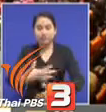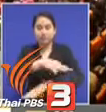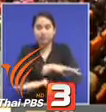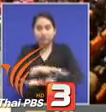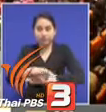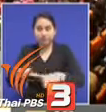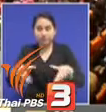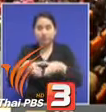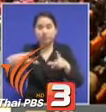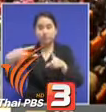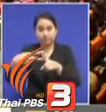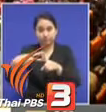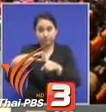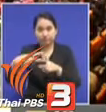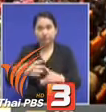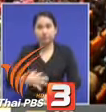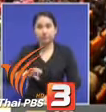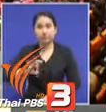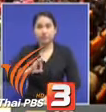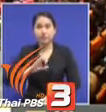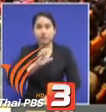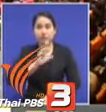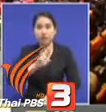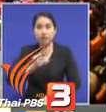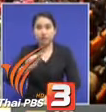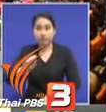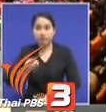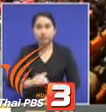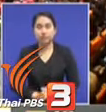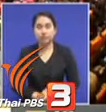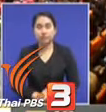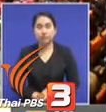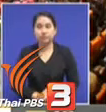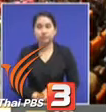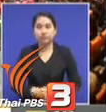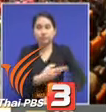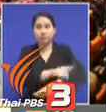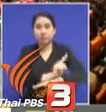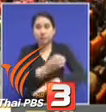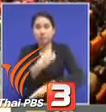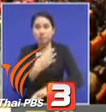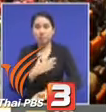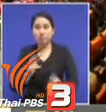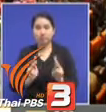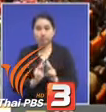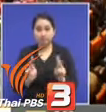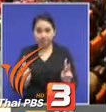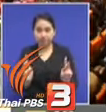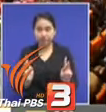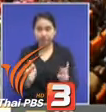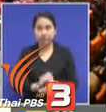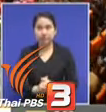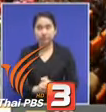support General Prayut Chan Osha. And that means they will get 250 votes of